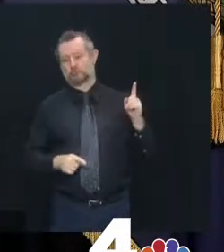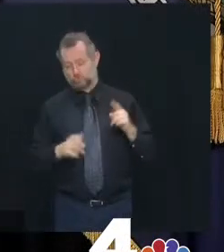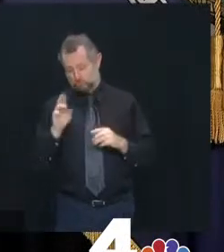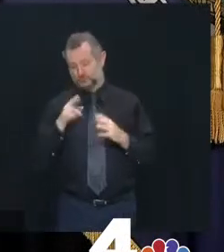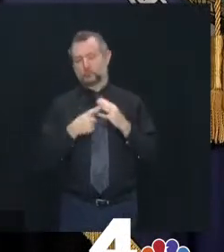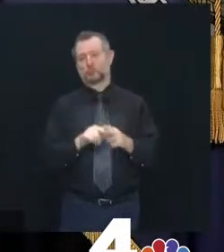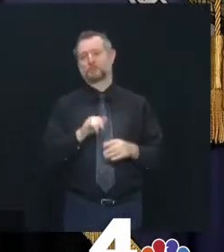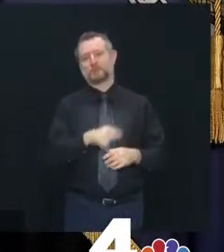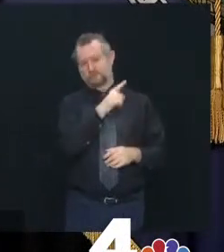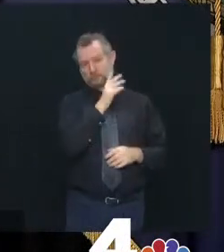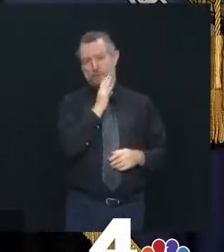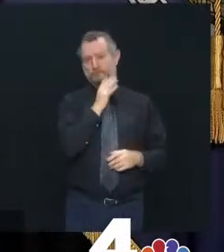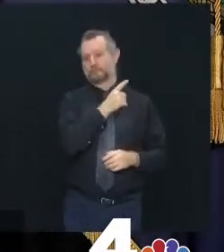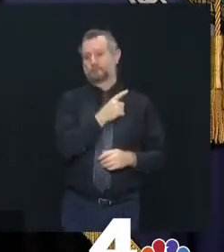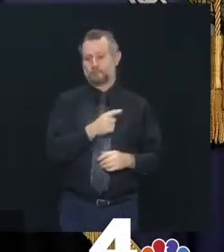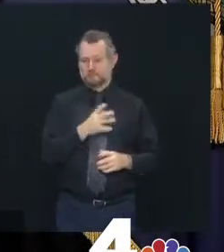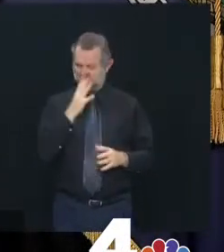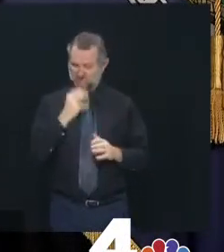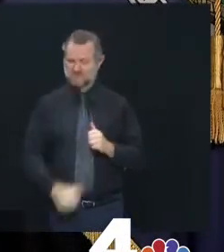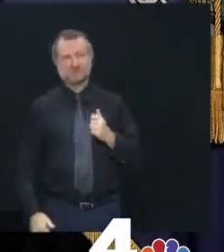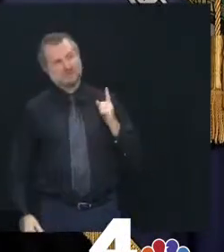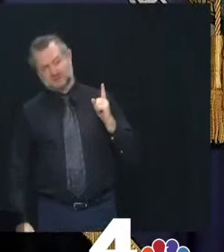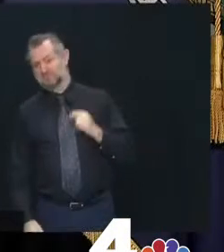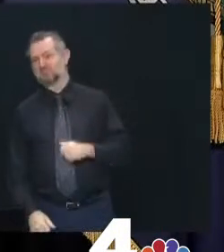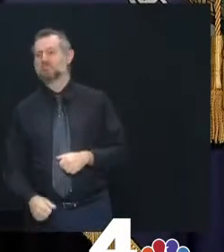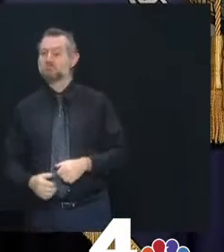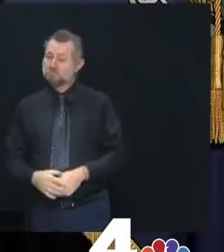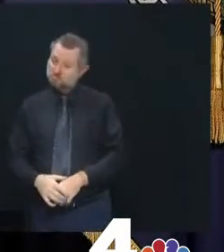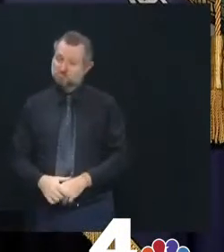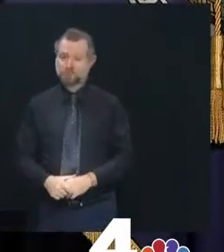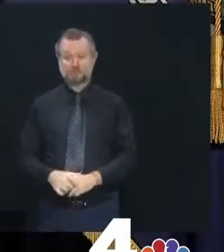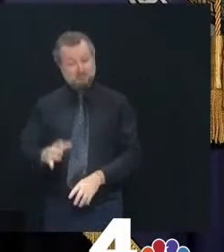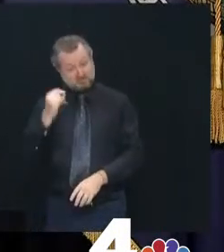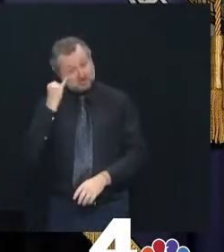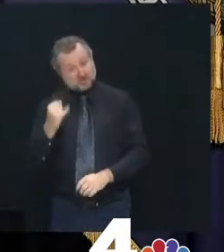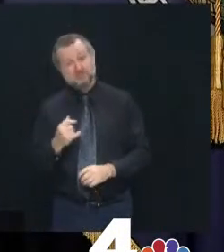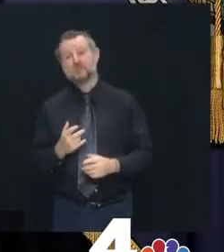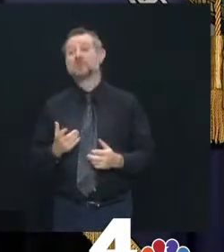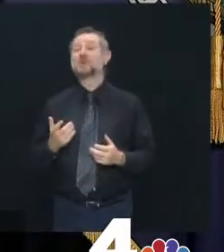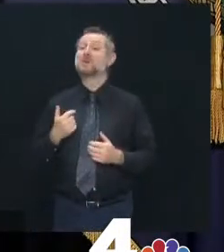cruel and mean, because people who lost a person in a nursing home